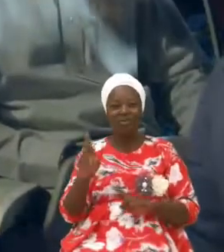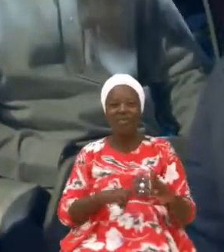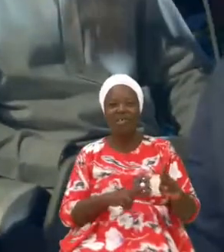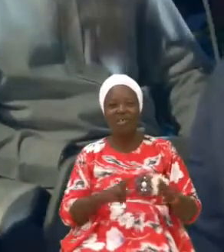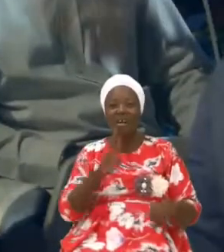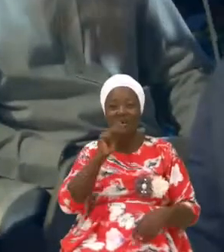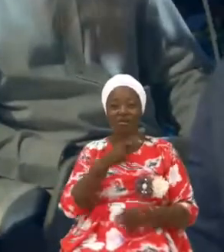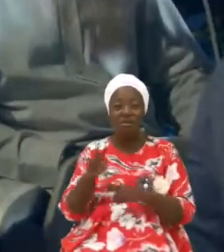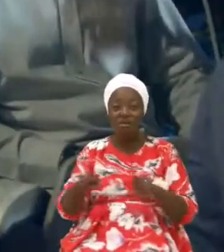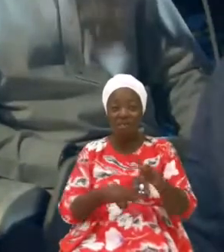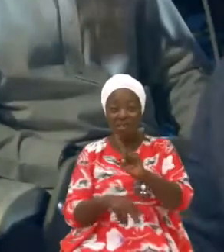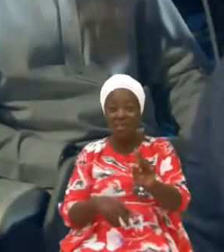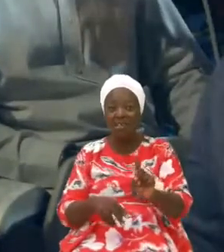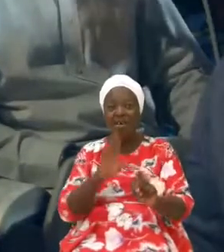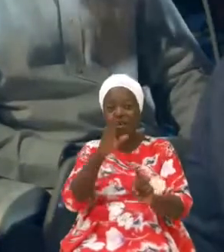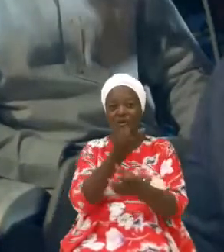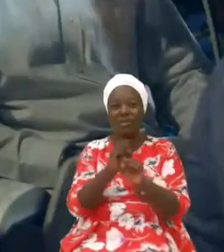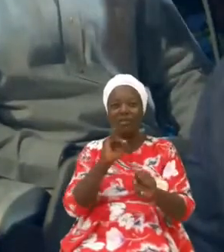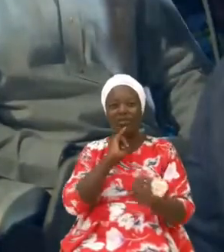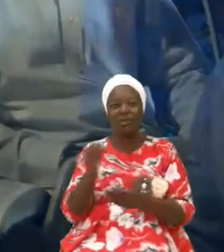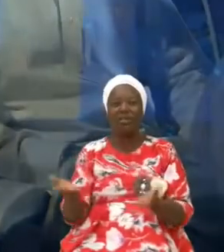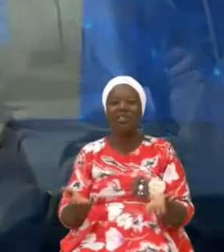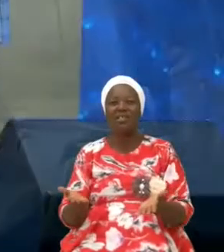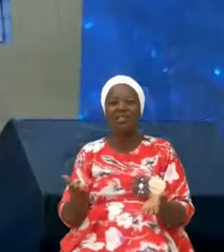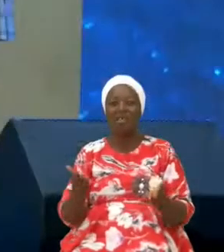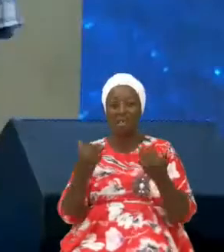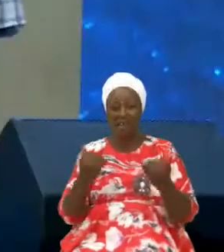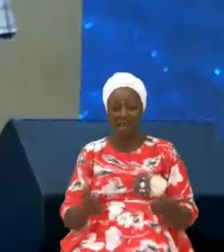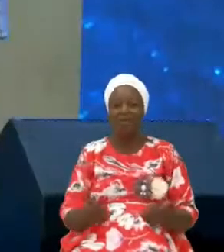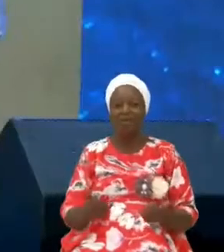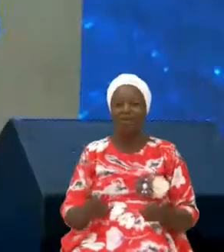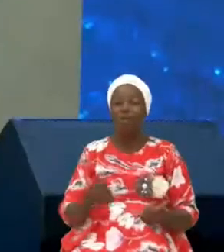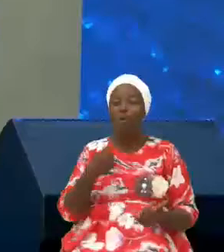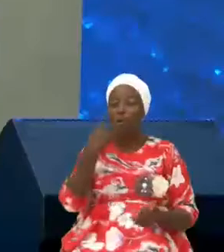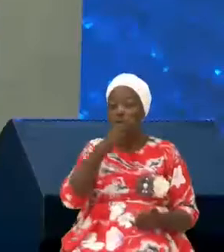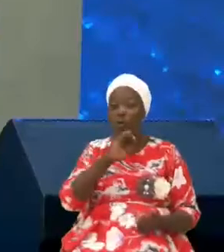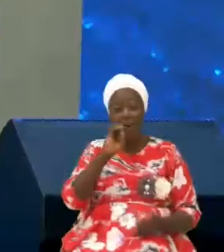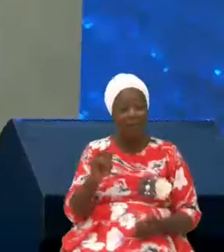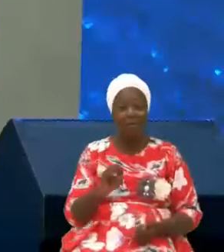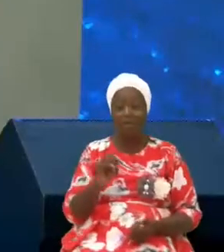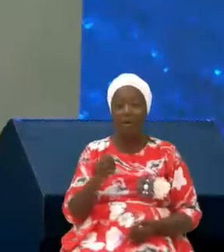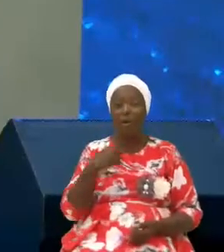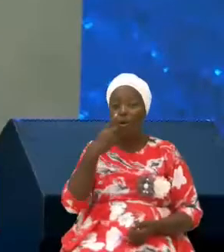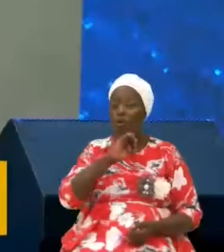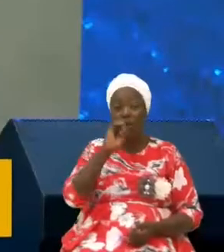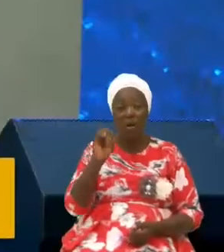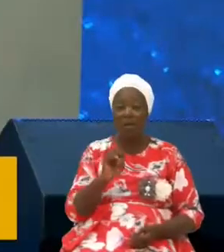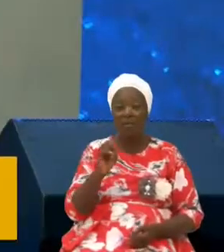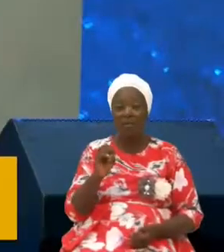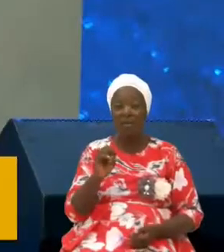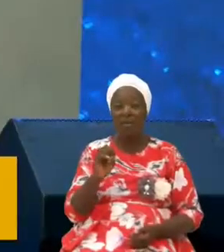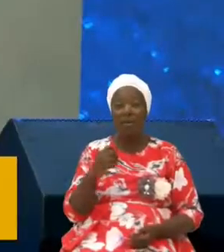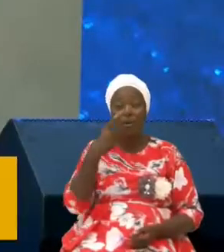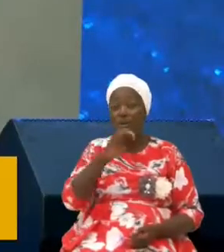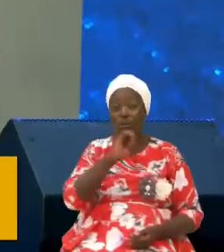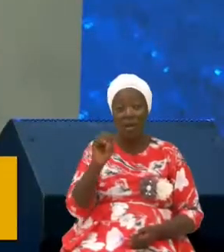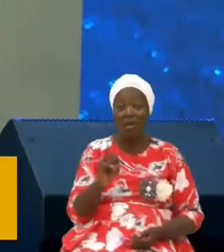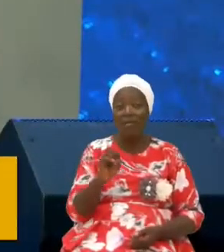ready? God is ready. Are you ready? Your salvation is here available.